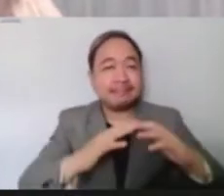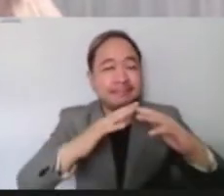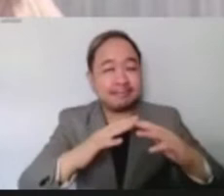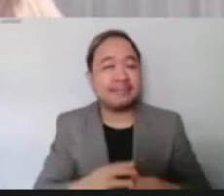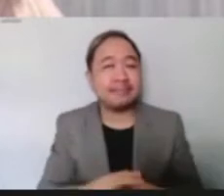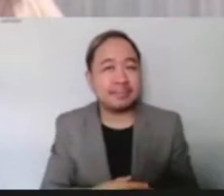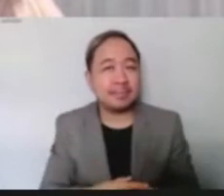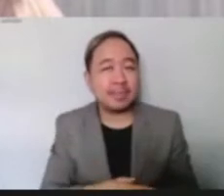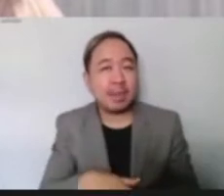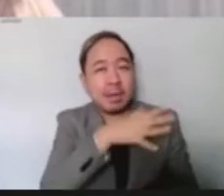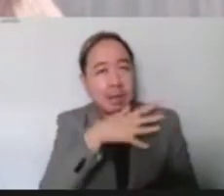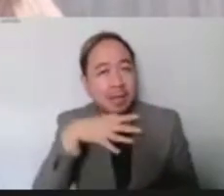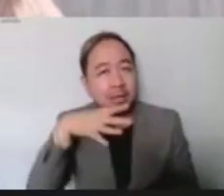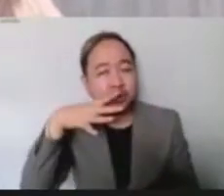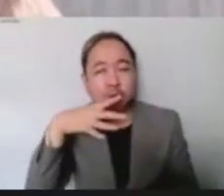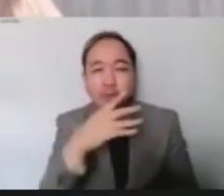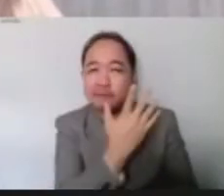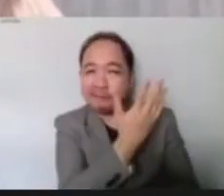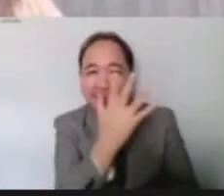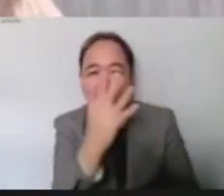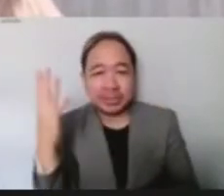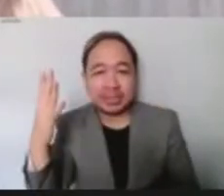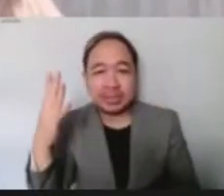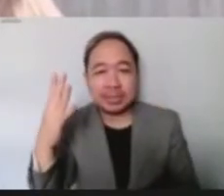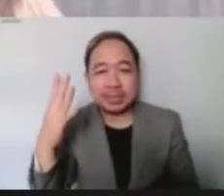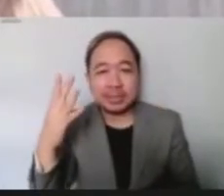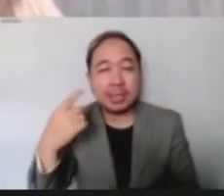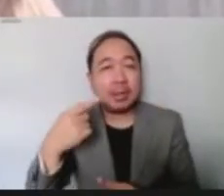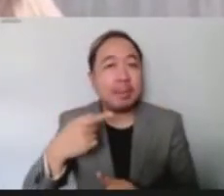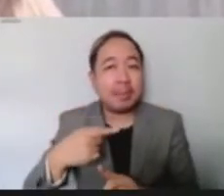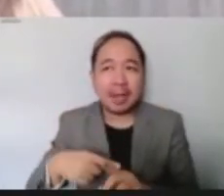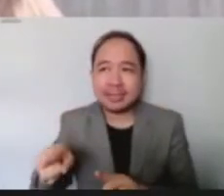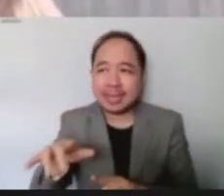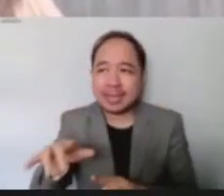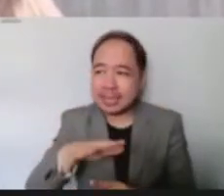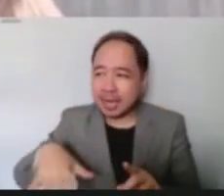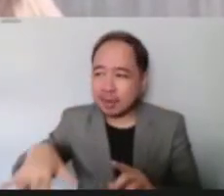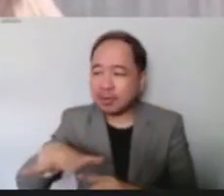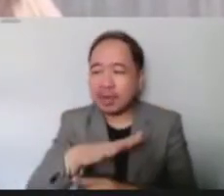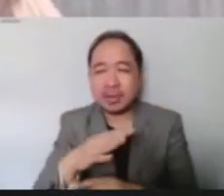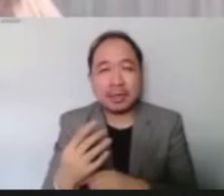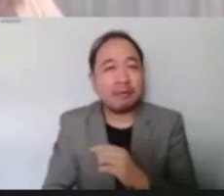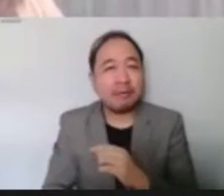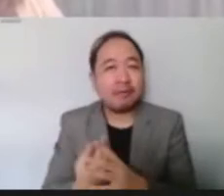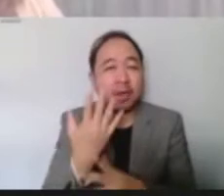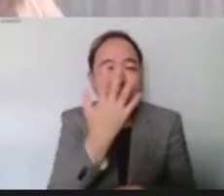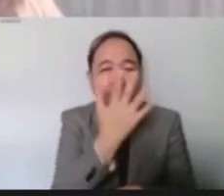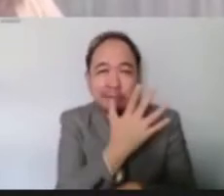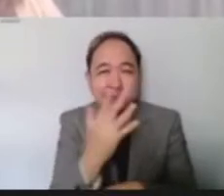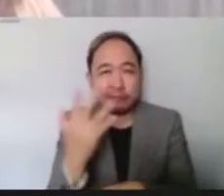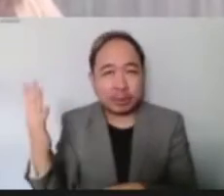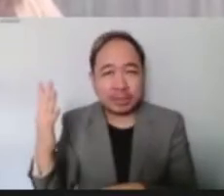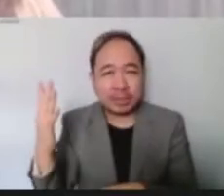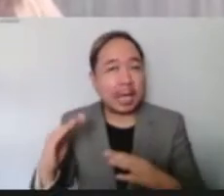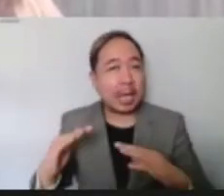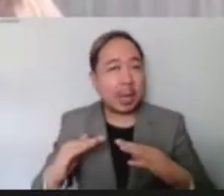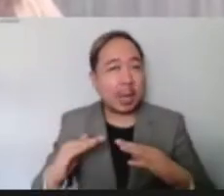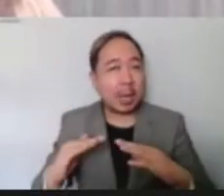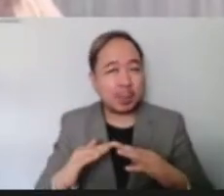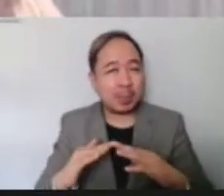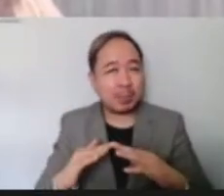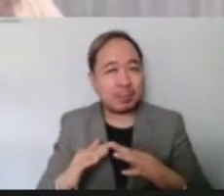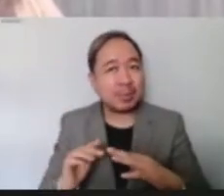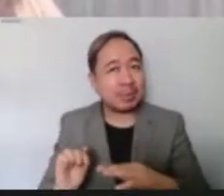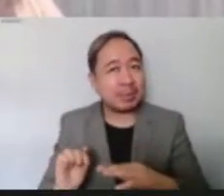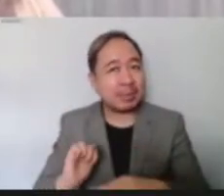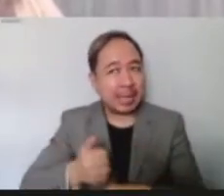agroforestry and Homestead firsti to increase and expand tree Plantation in